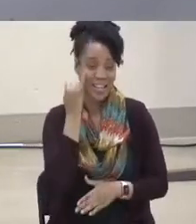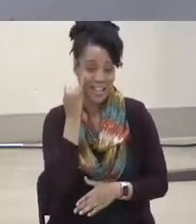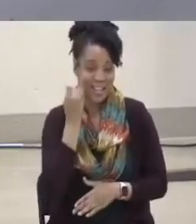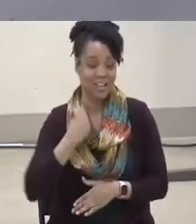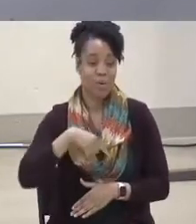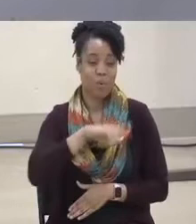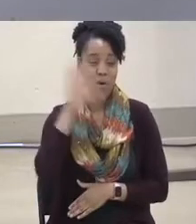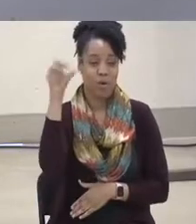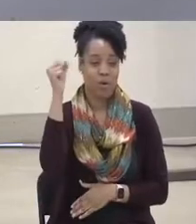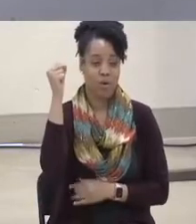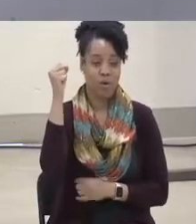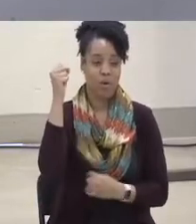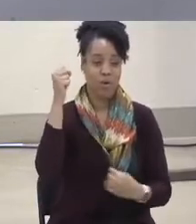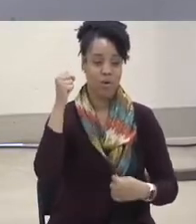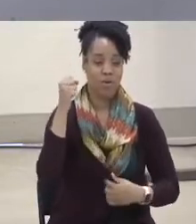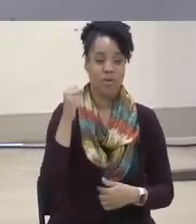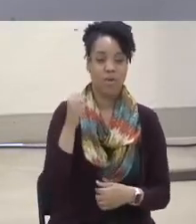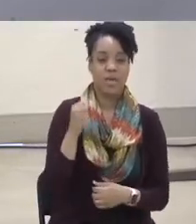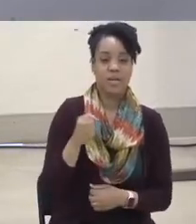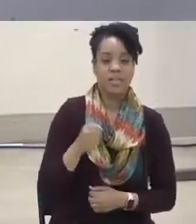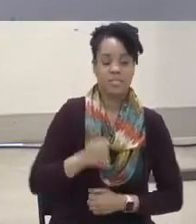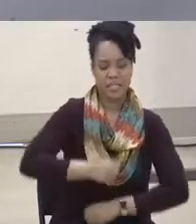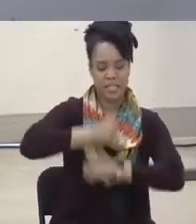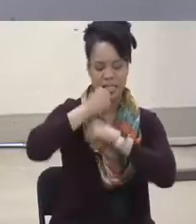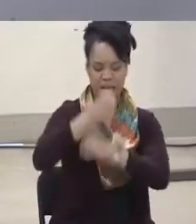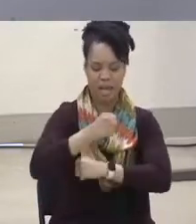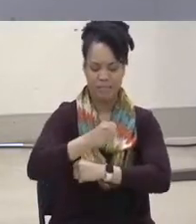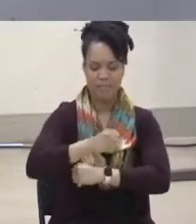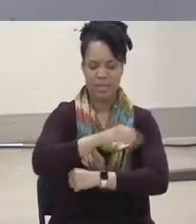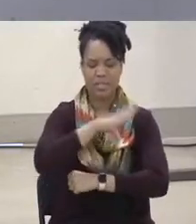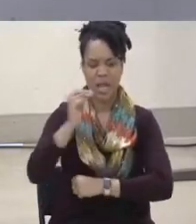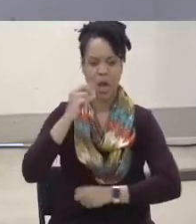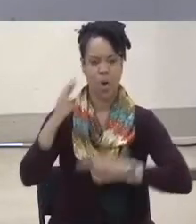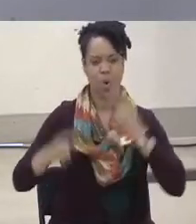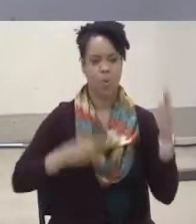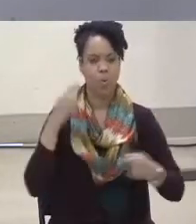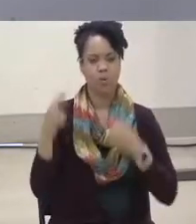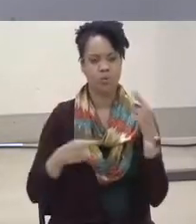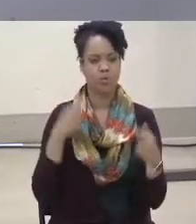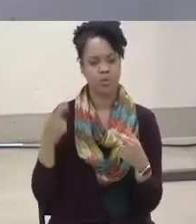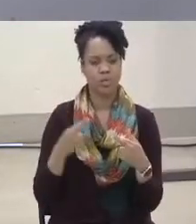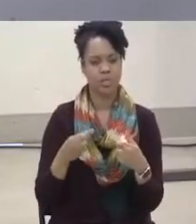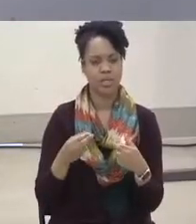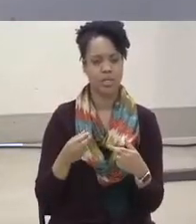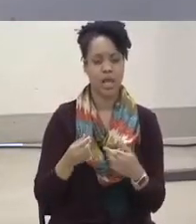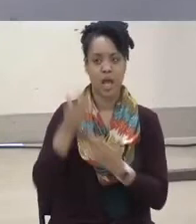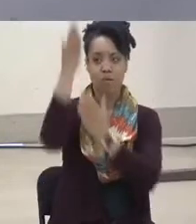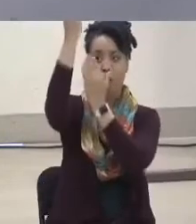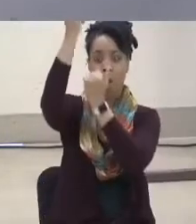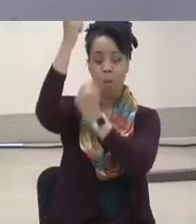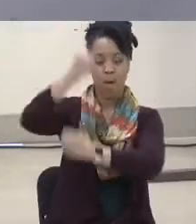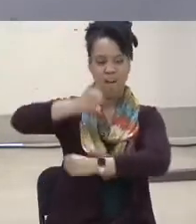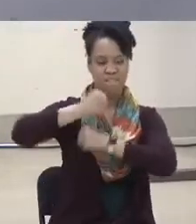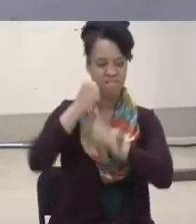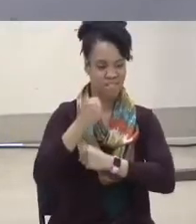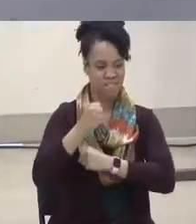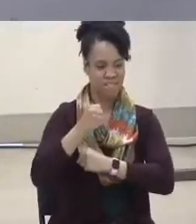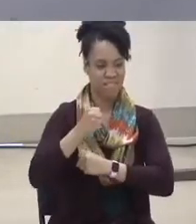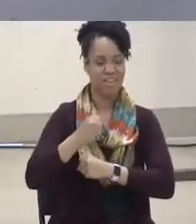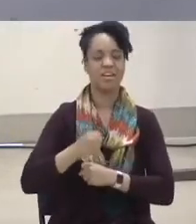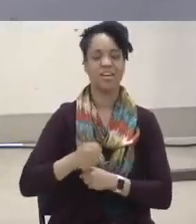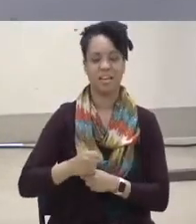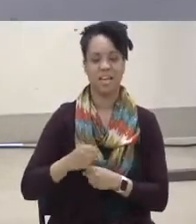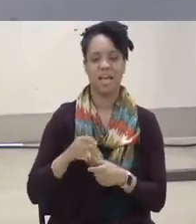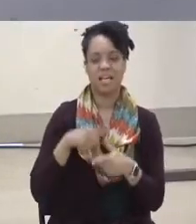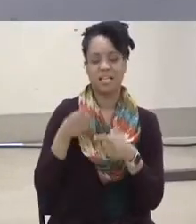the confidence and the rejoicing of the hope firm unto the end. Y la Biblia